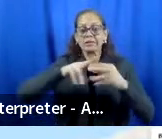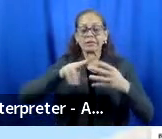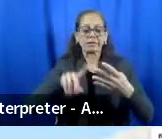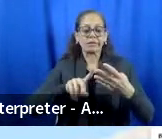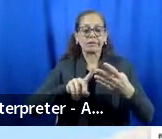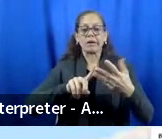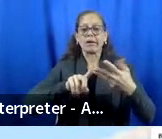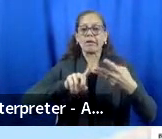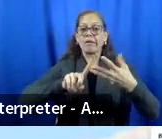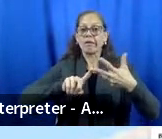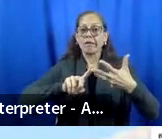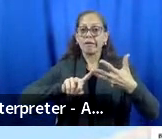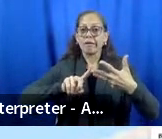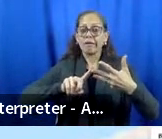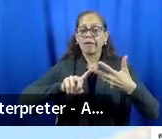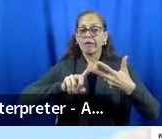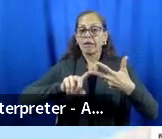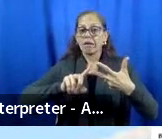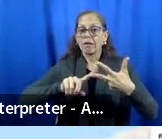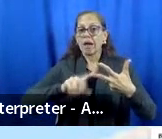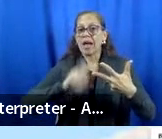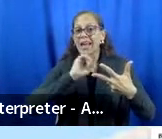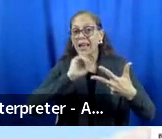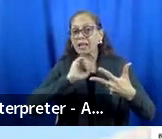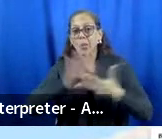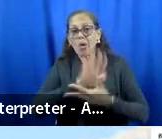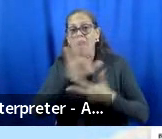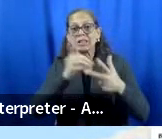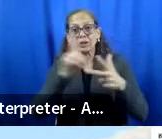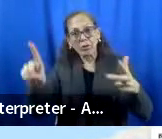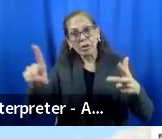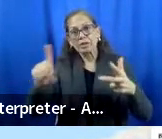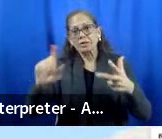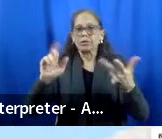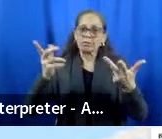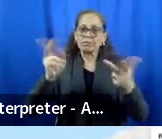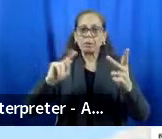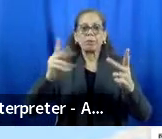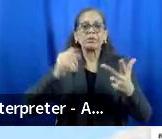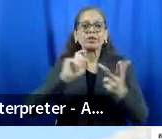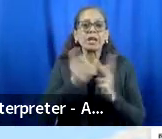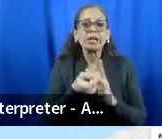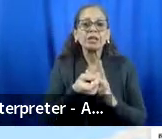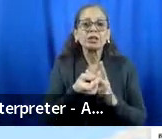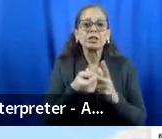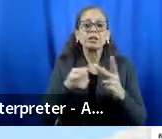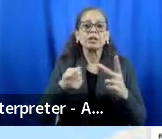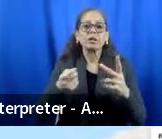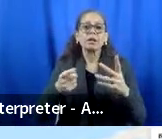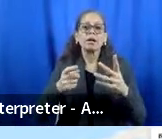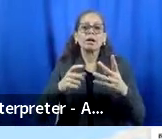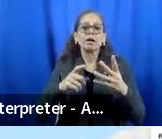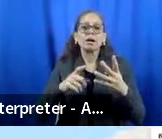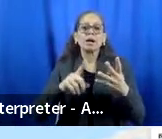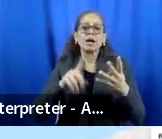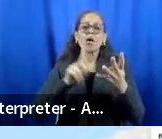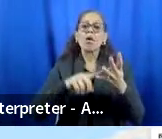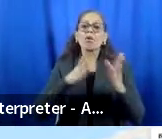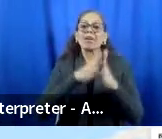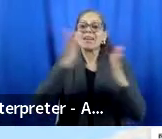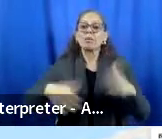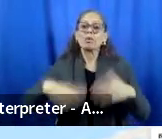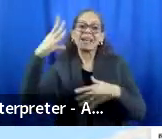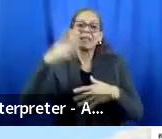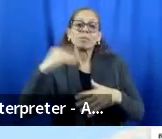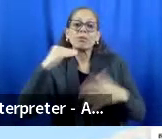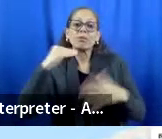in population with a college degree, and proximity to neighborhoods experiencing